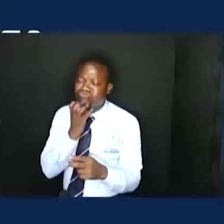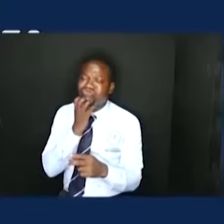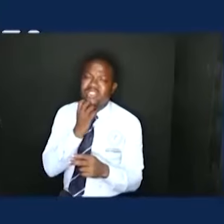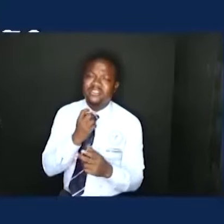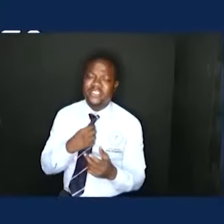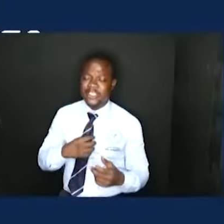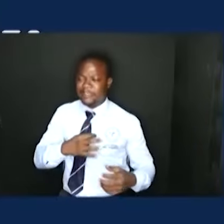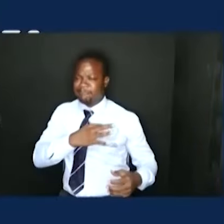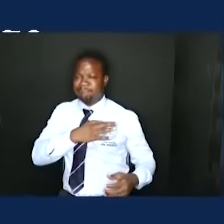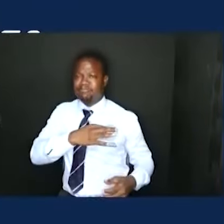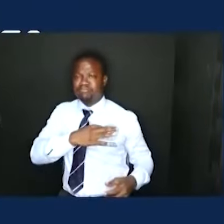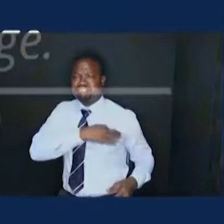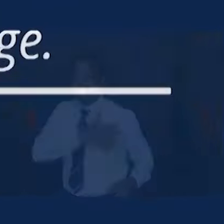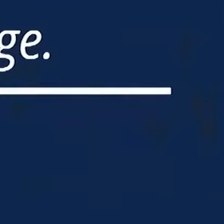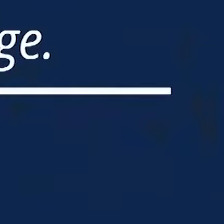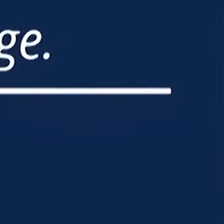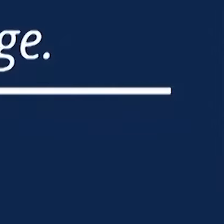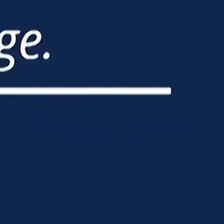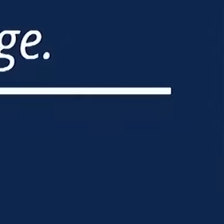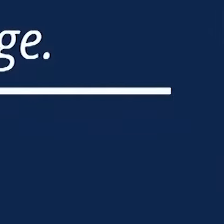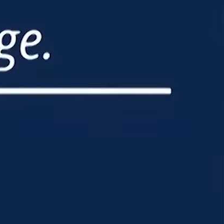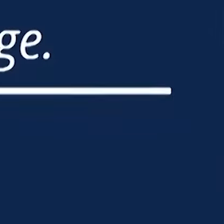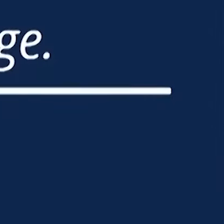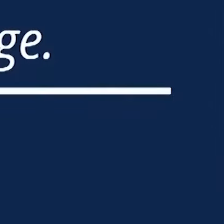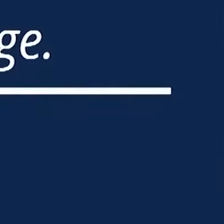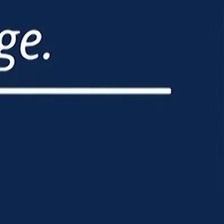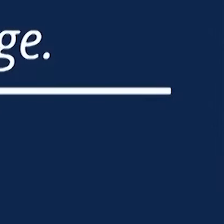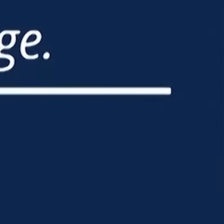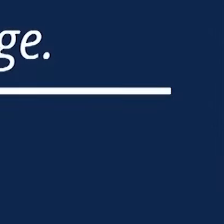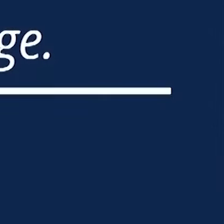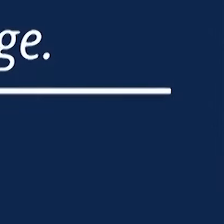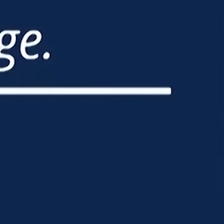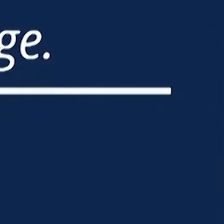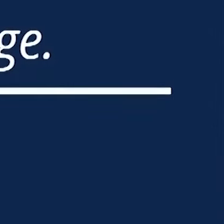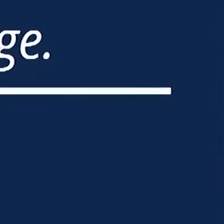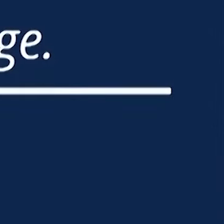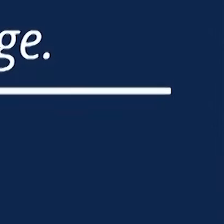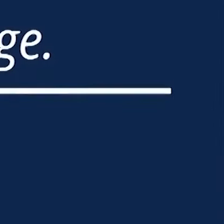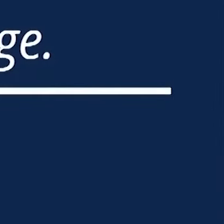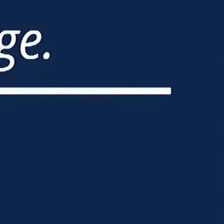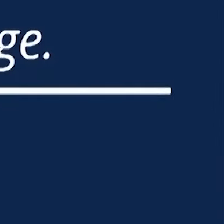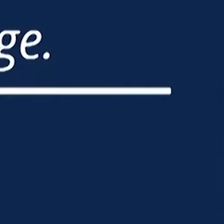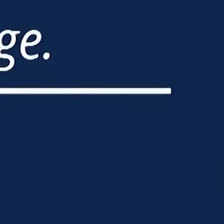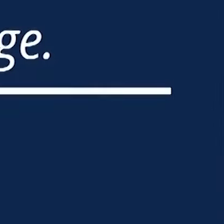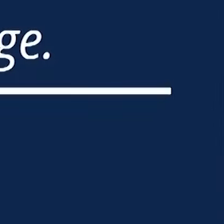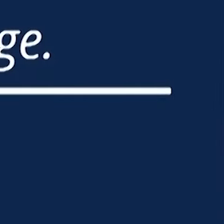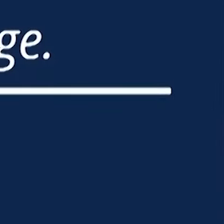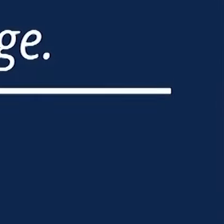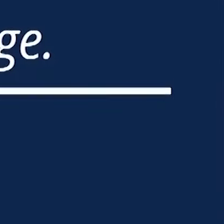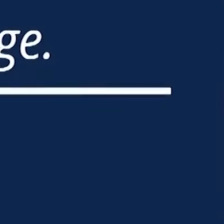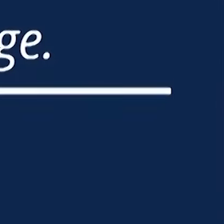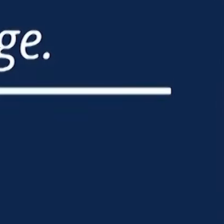You only be free when you pour it out before the Lord. Adofunum say yaudia ko wura wa kuma ma na say wo so me na se po bi mu